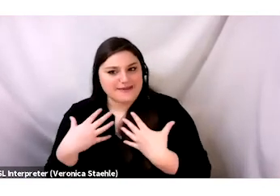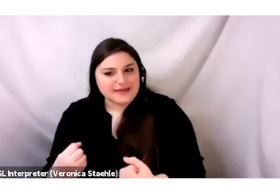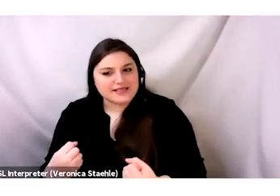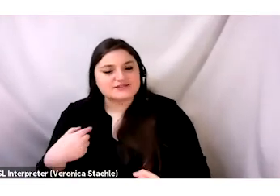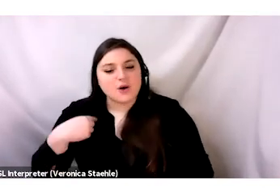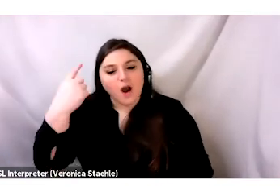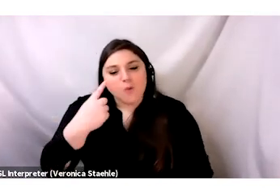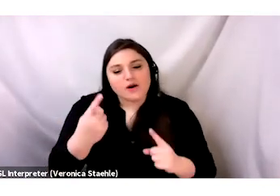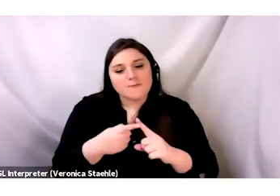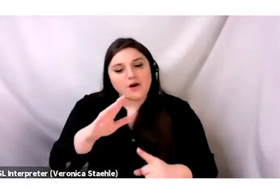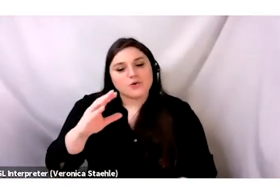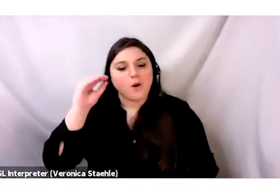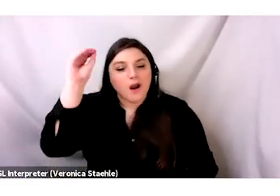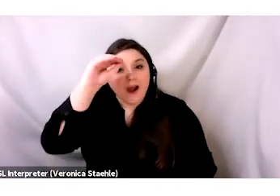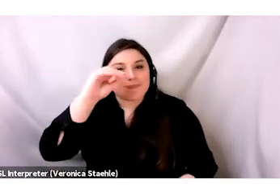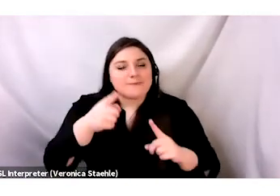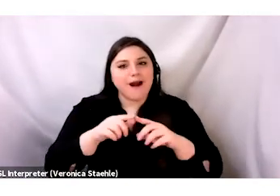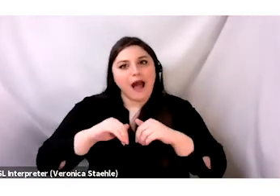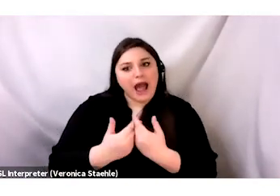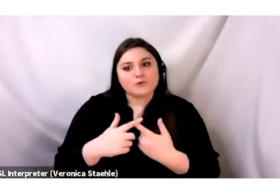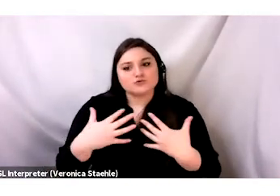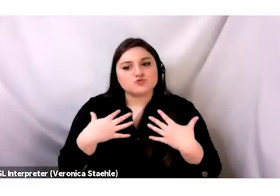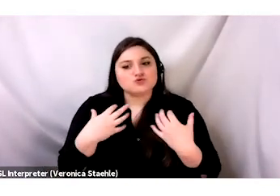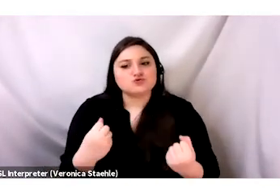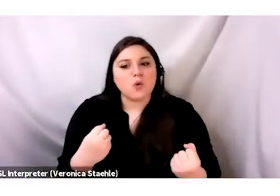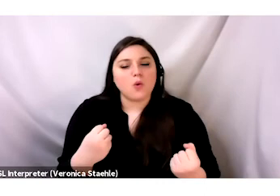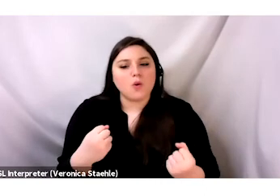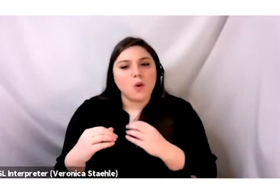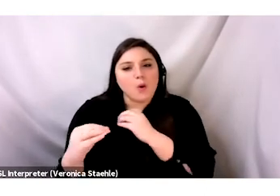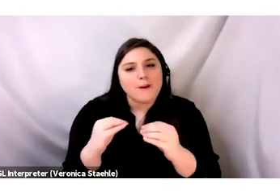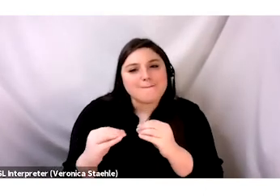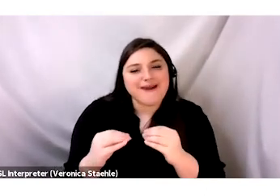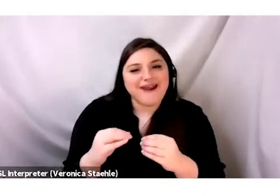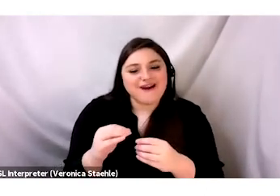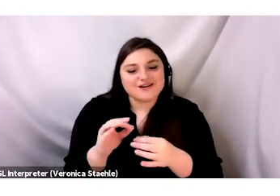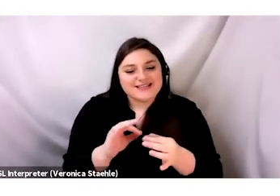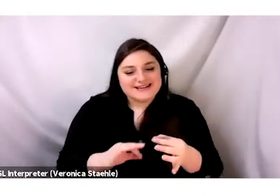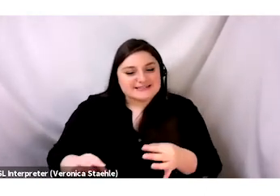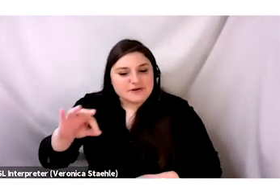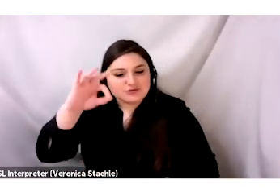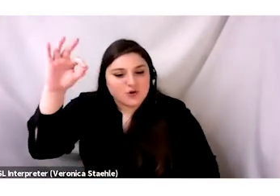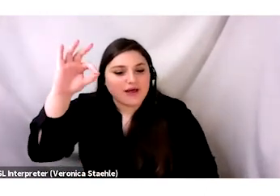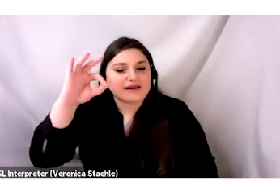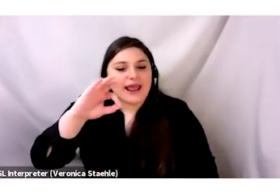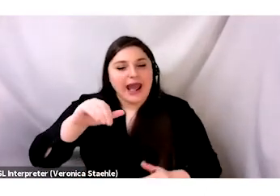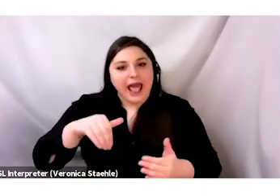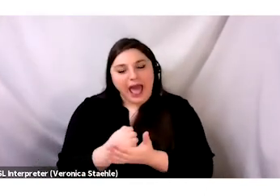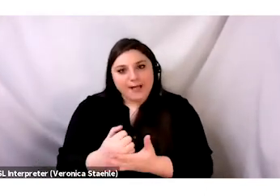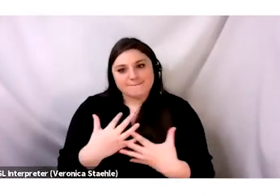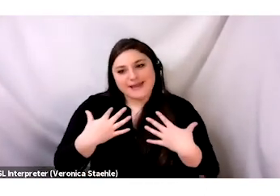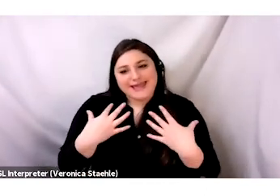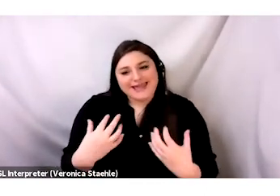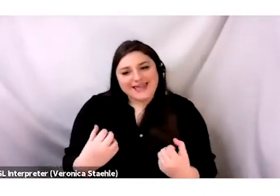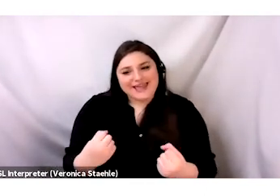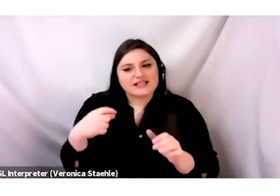about starting to restore spirituality and a deep sense of humanity on justice on a societal